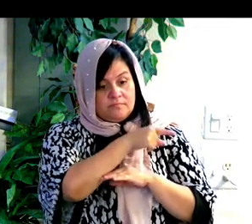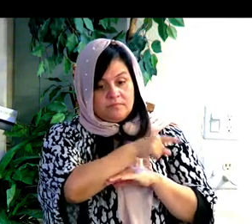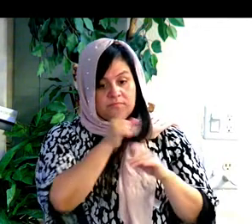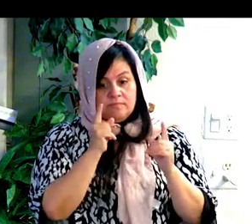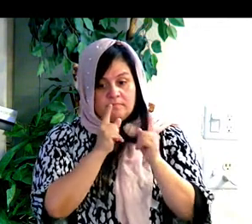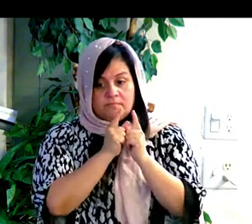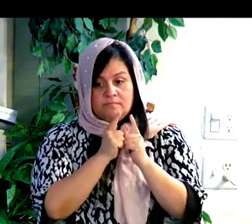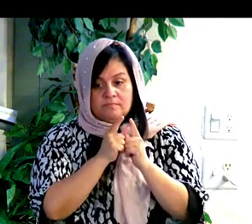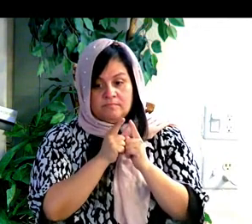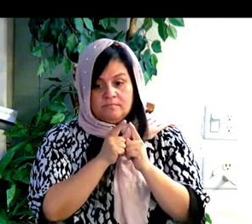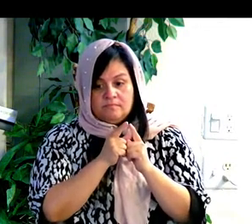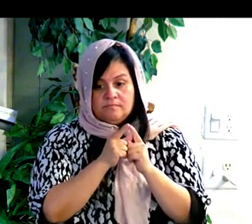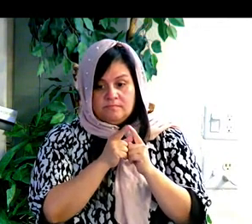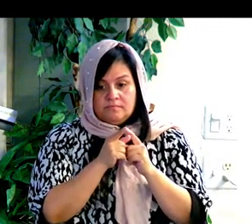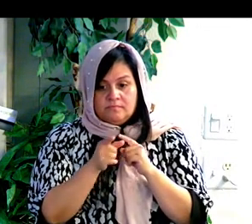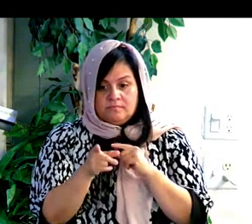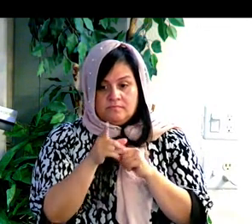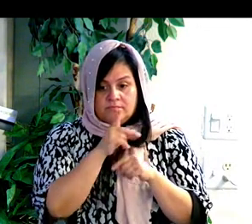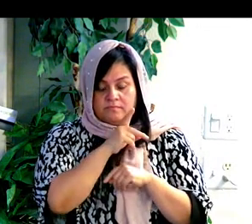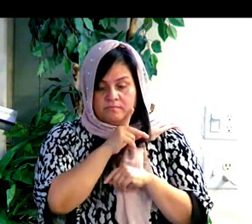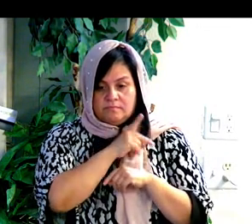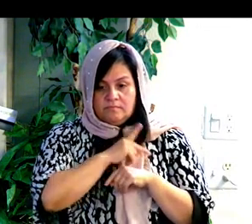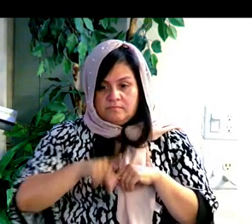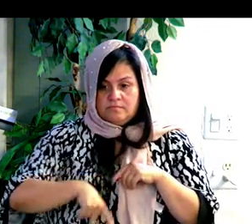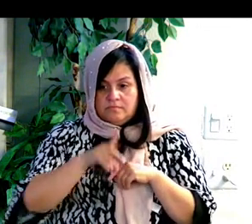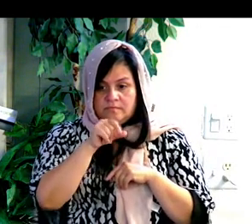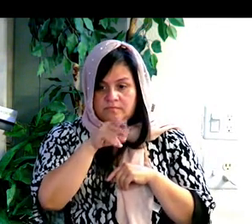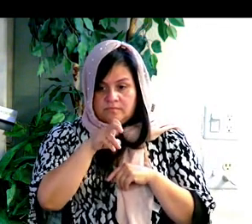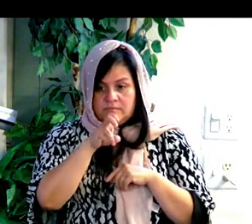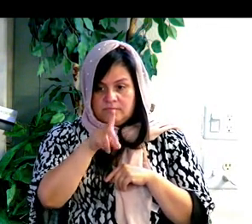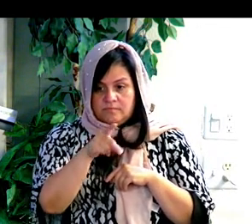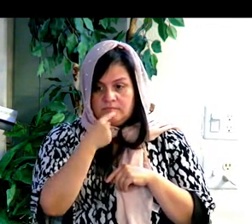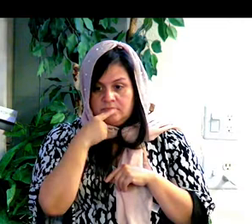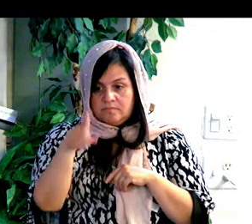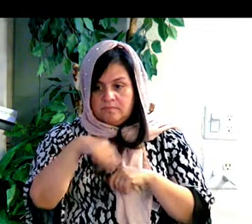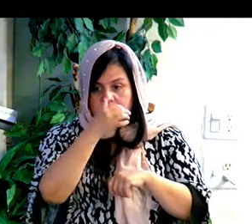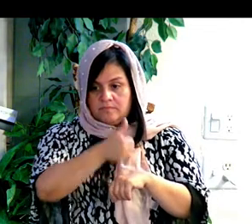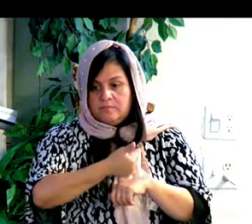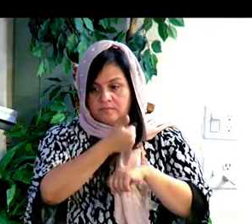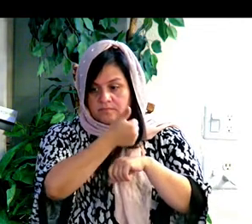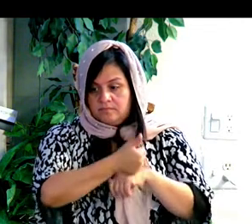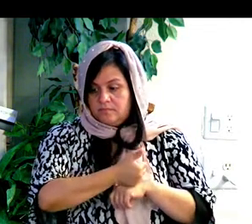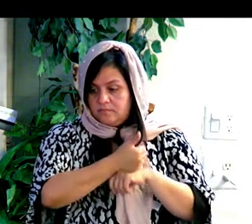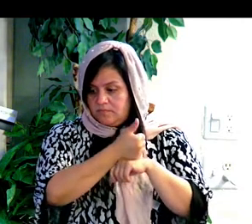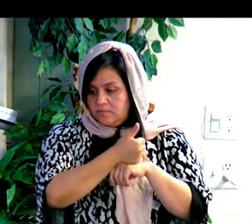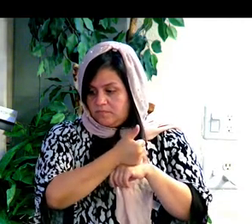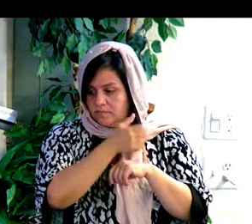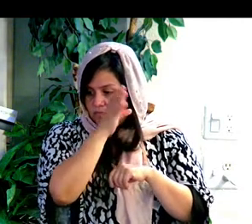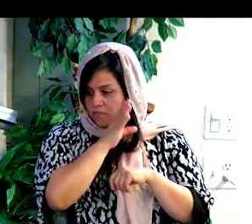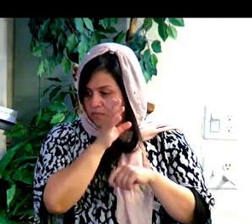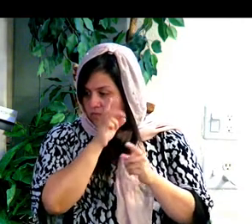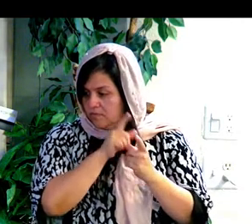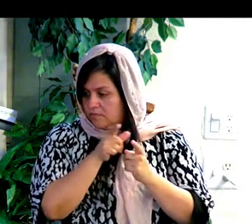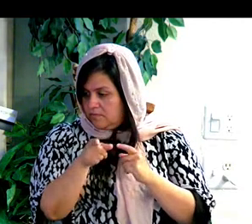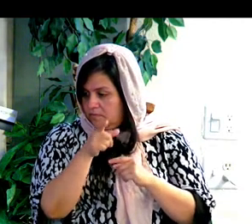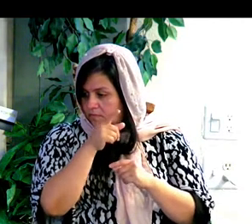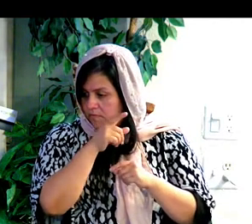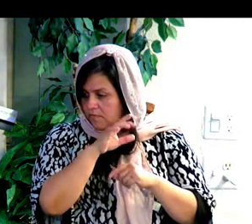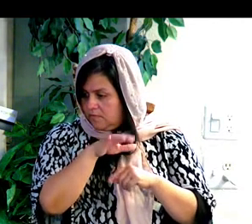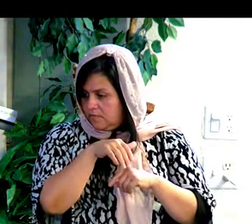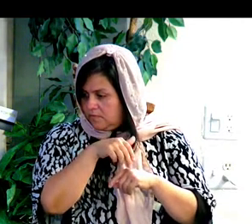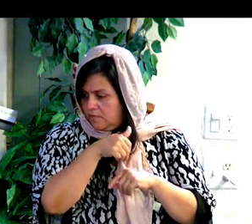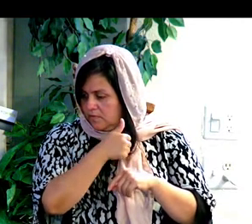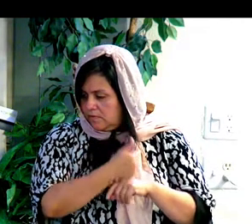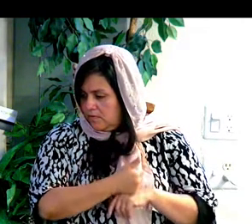altar to Adonai on the threshing floor of Arav, Aravna, the Yeshua, the